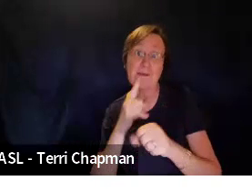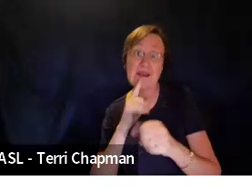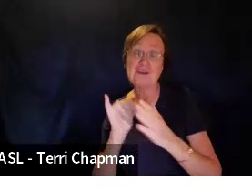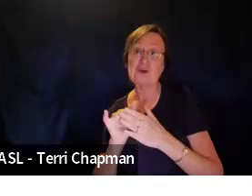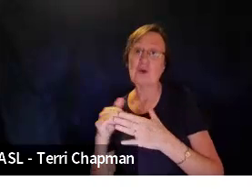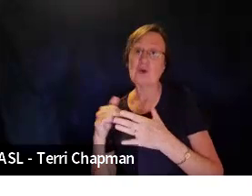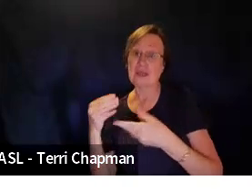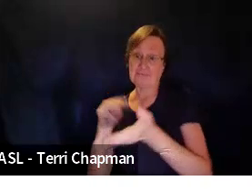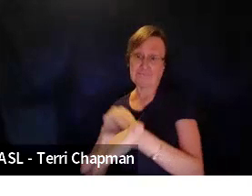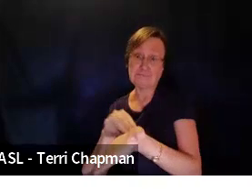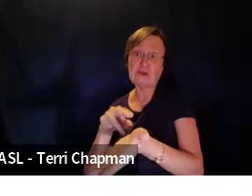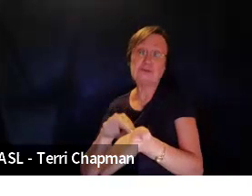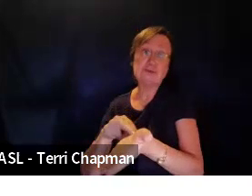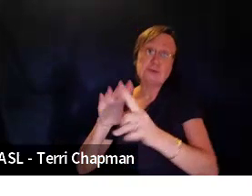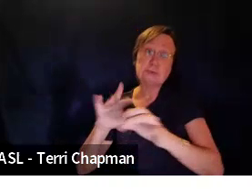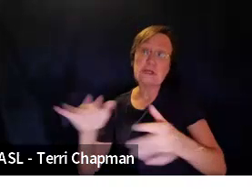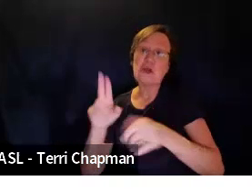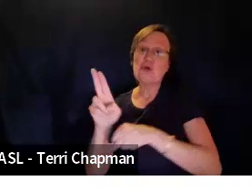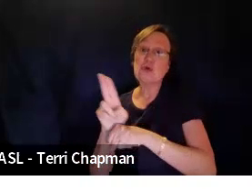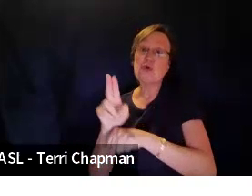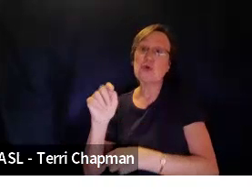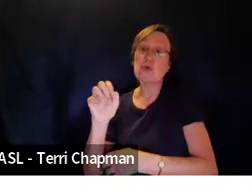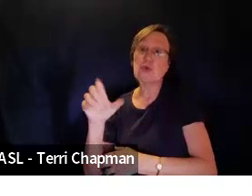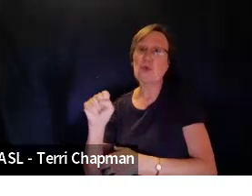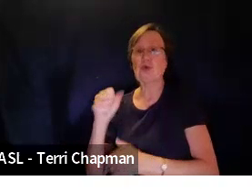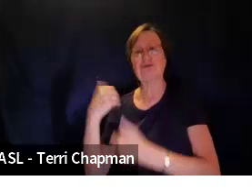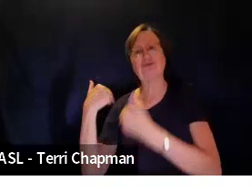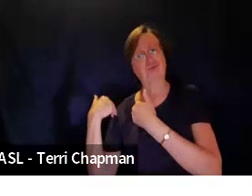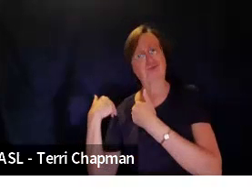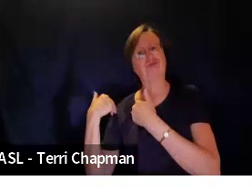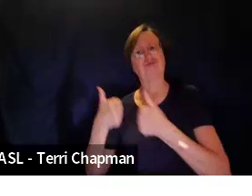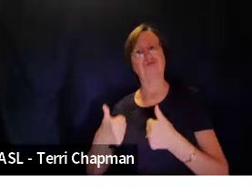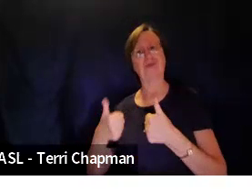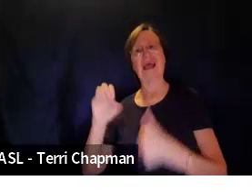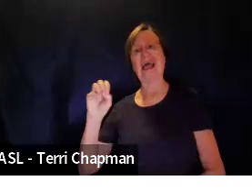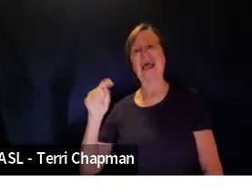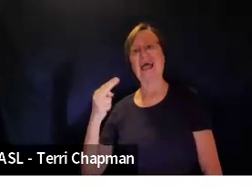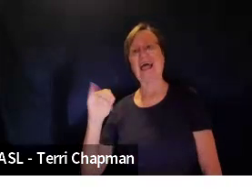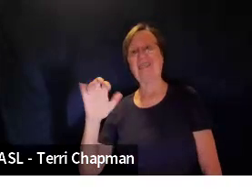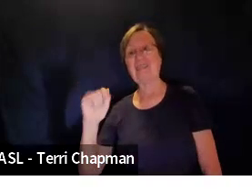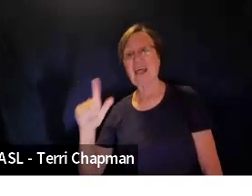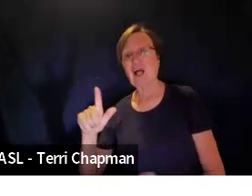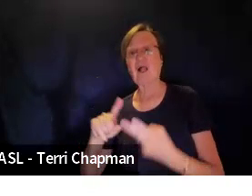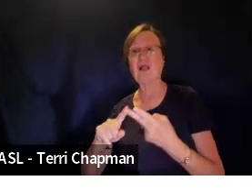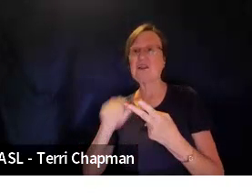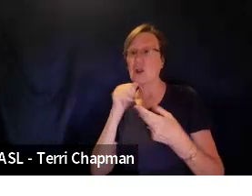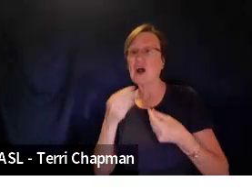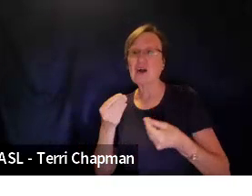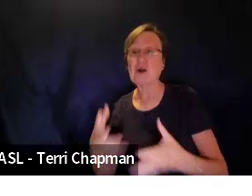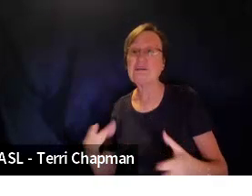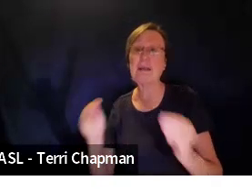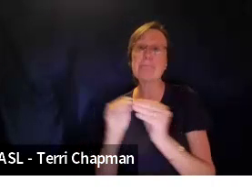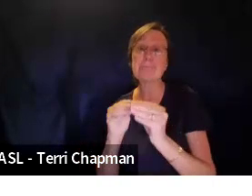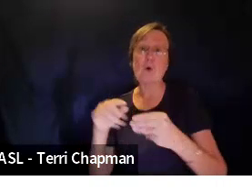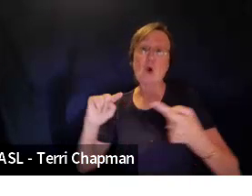tools responsibly so that they can be ethical and make sure they're not driving more harm and making sure that